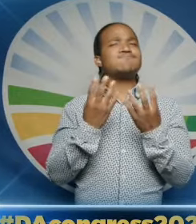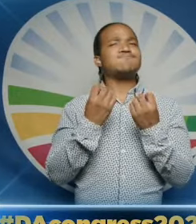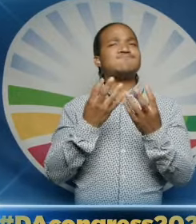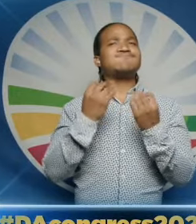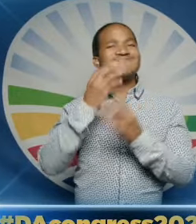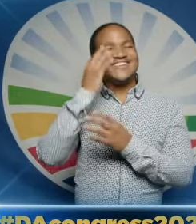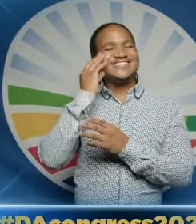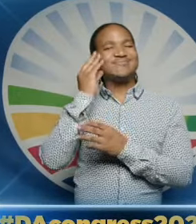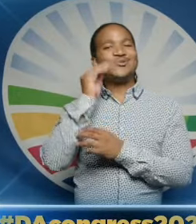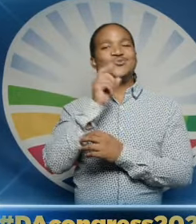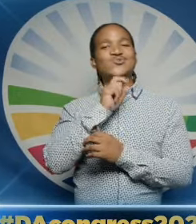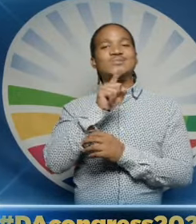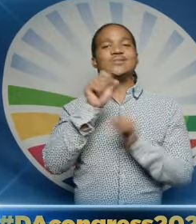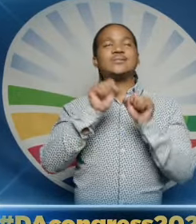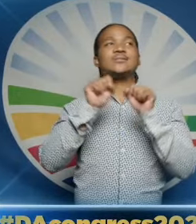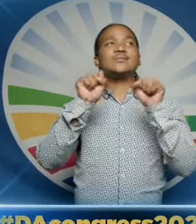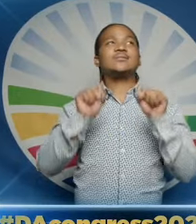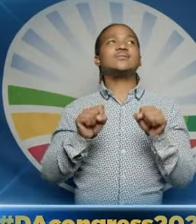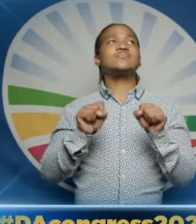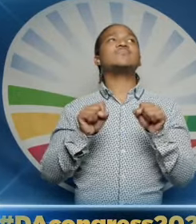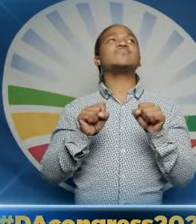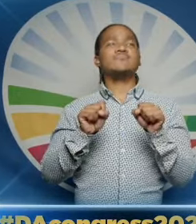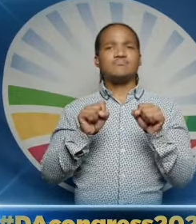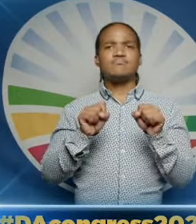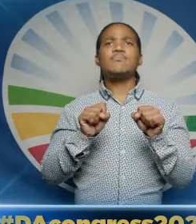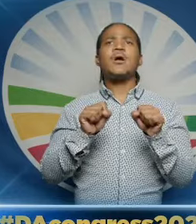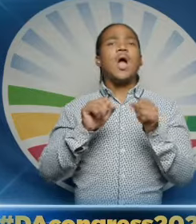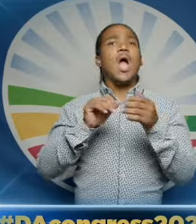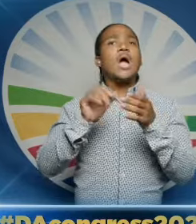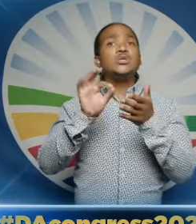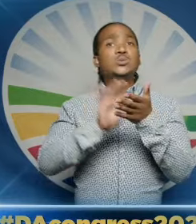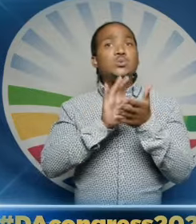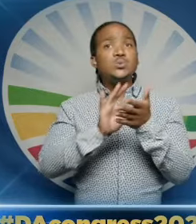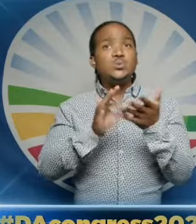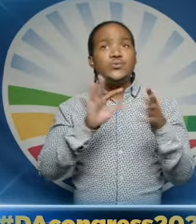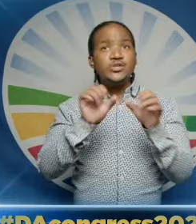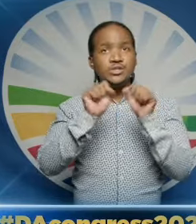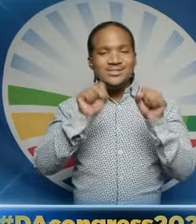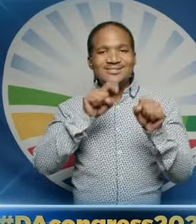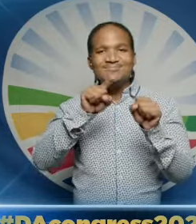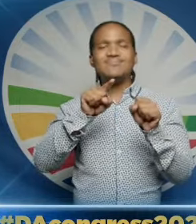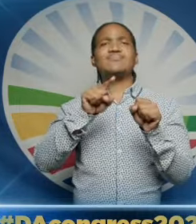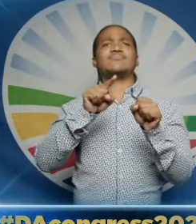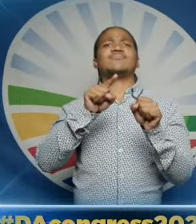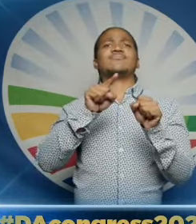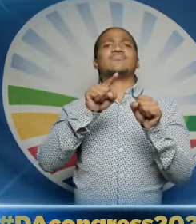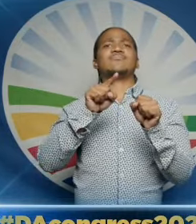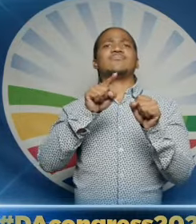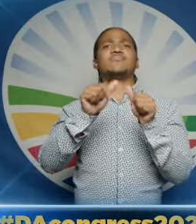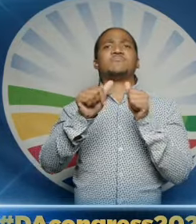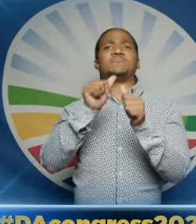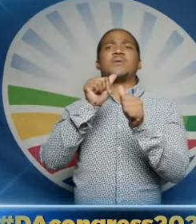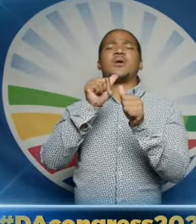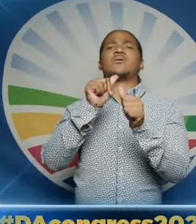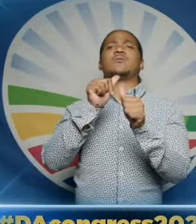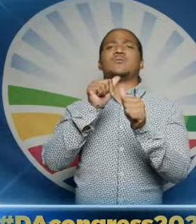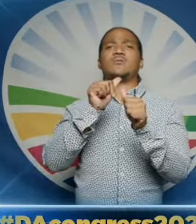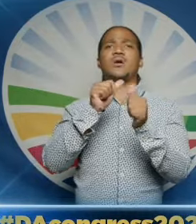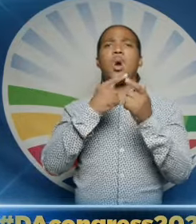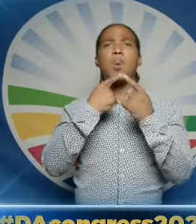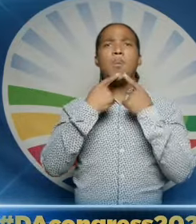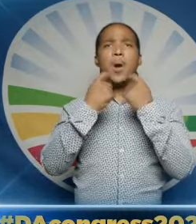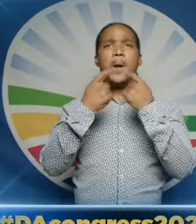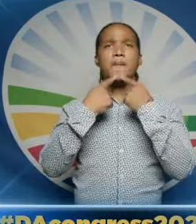OpenVote system, nor have we received complaints from voting delegates. Your presiding officers therefore